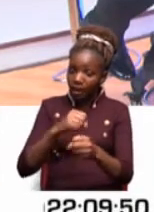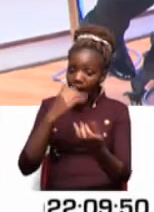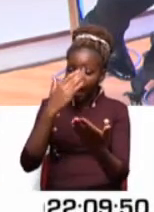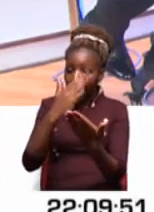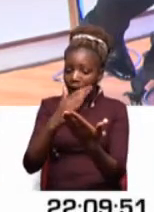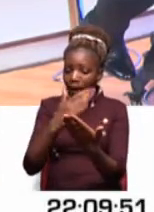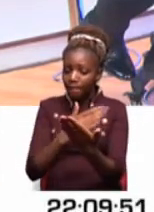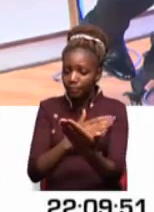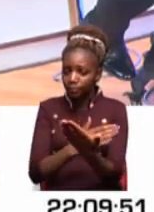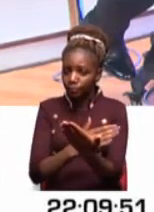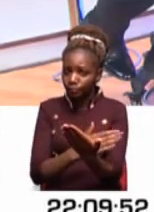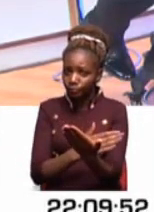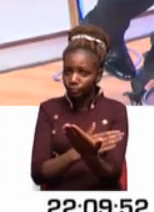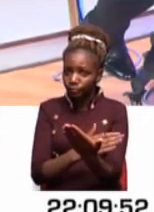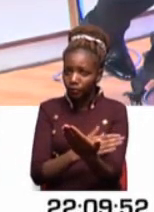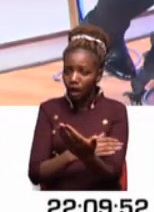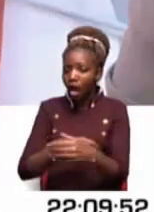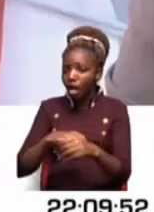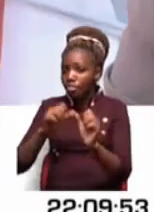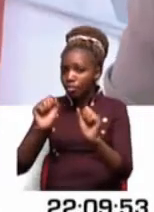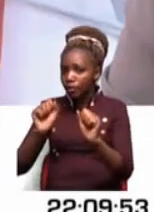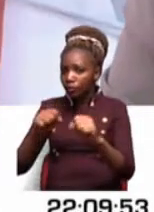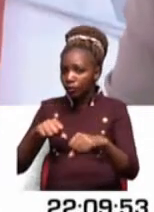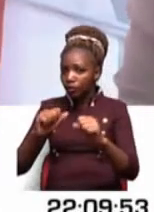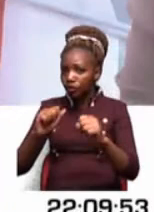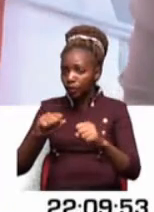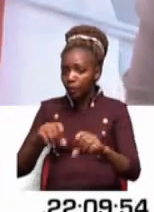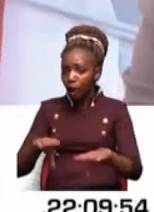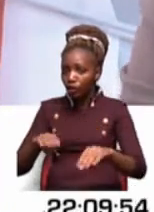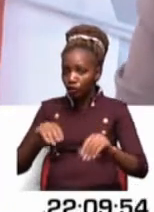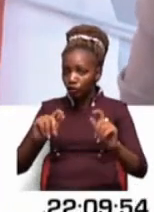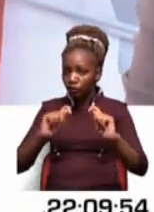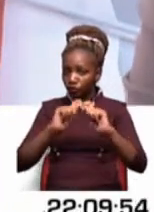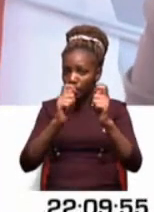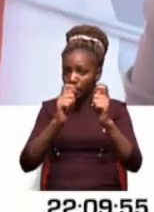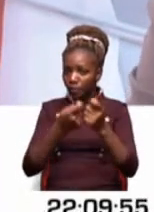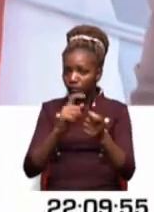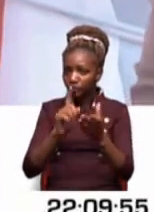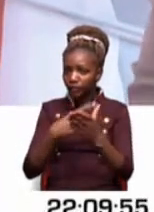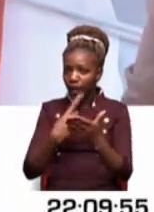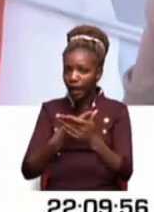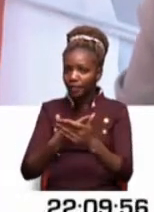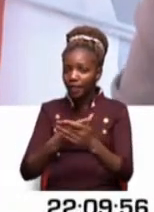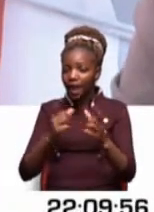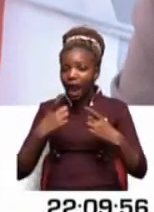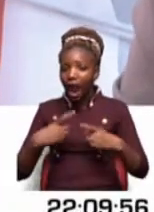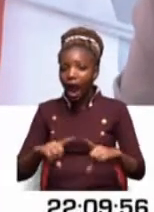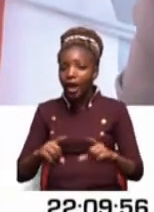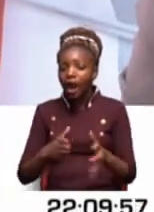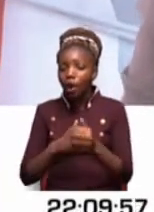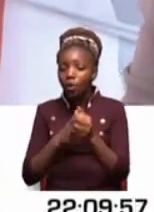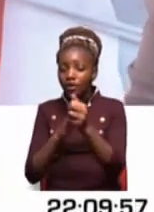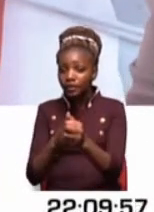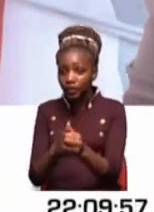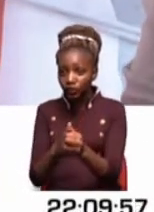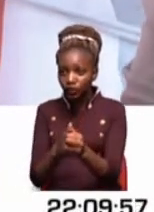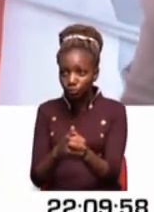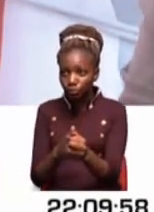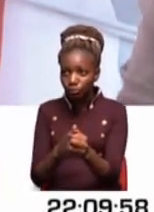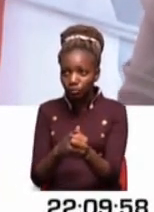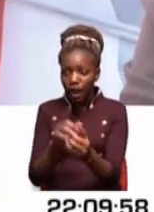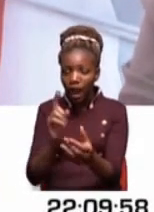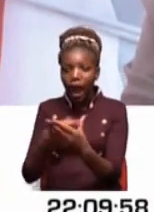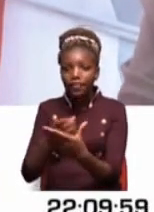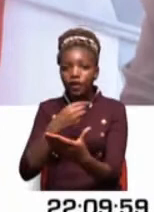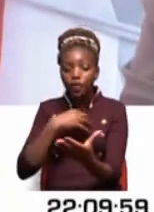then solidifies tribalism and distributes seats at the top, tokenism, mm-hmm. so that we say the cake is bigger